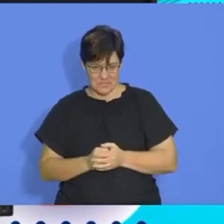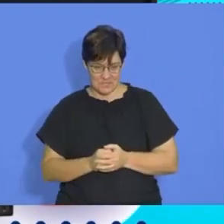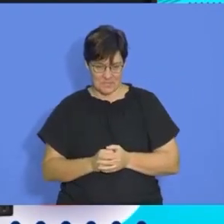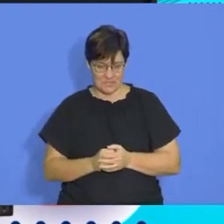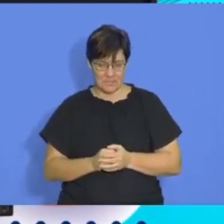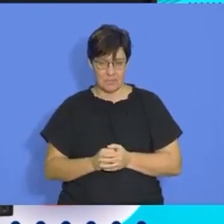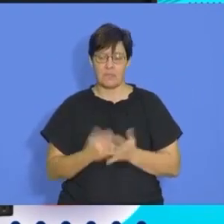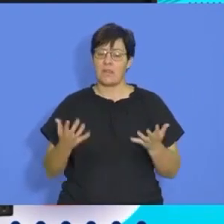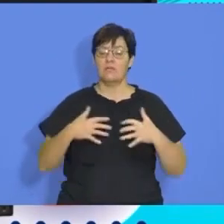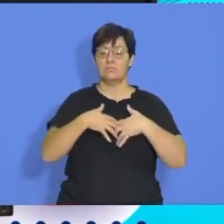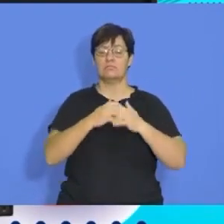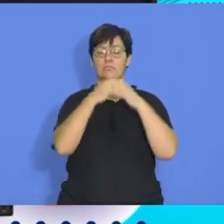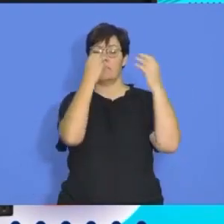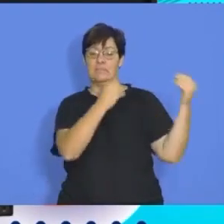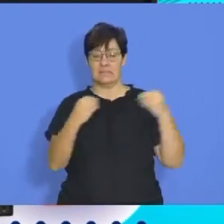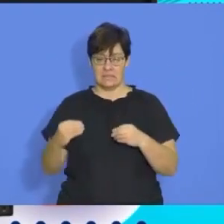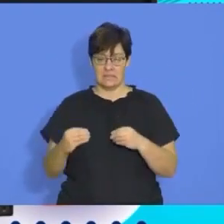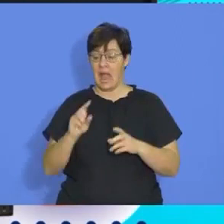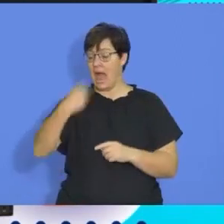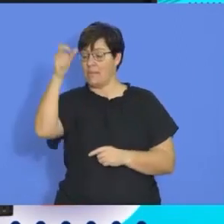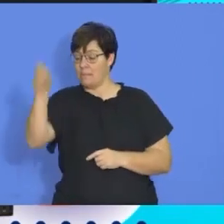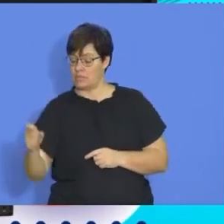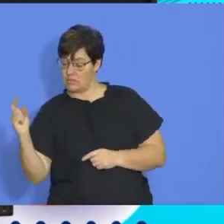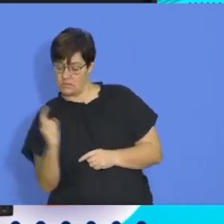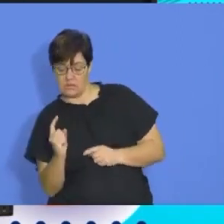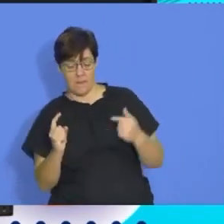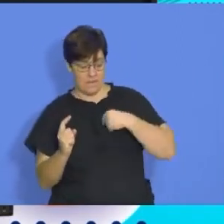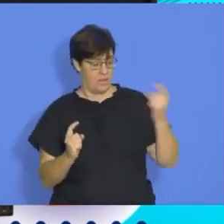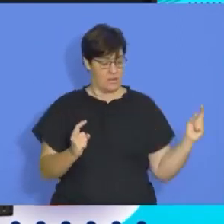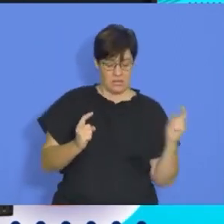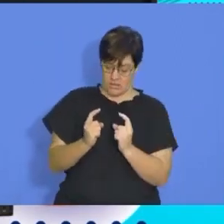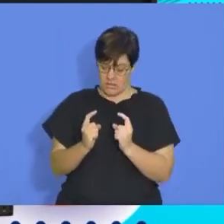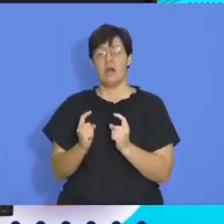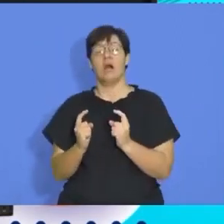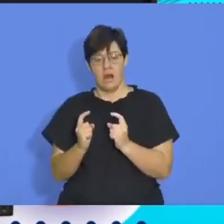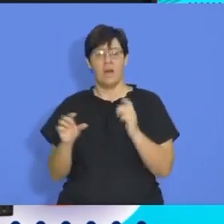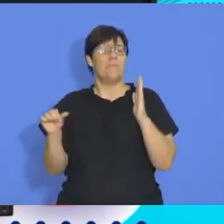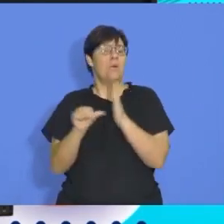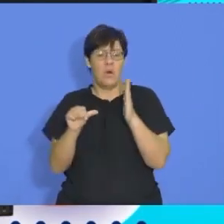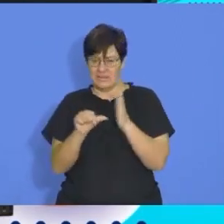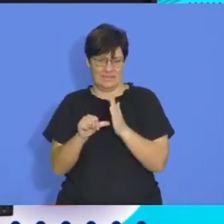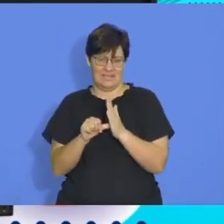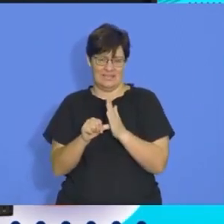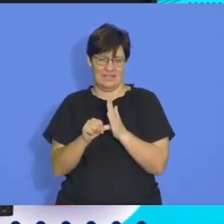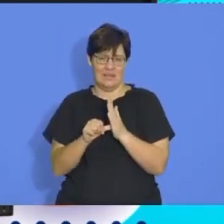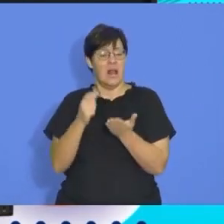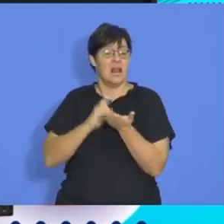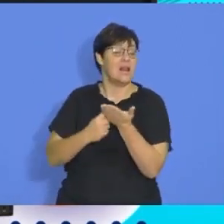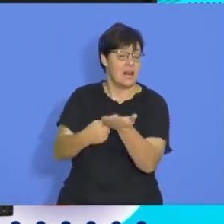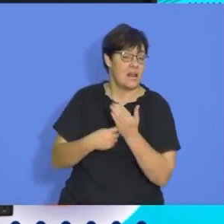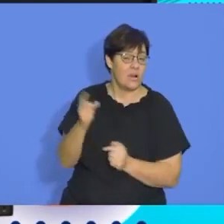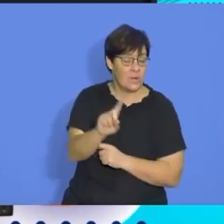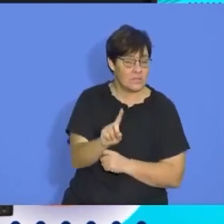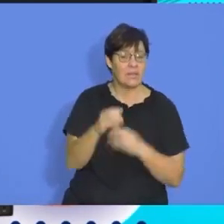Now, obviously, when you form a business with another individual, it's always important, it's advisable.